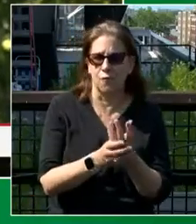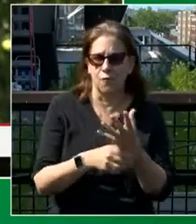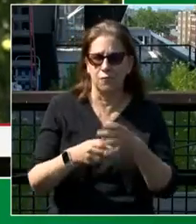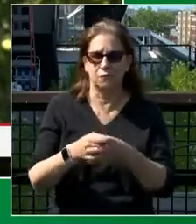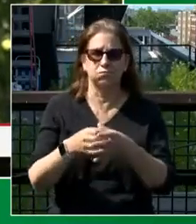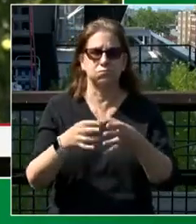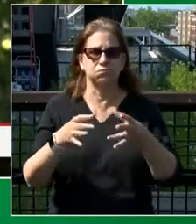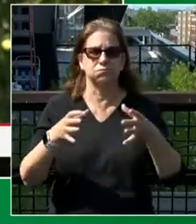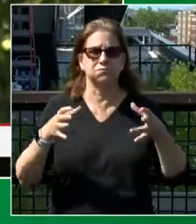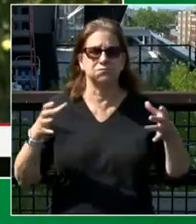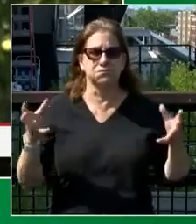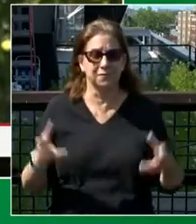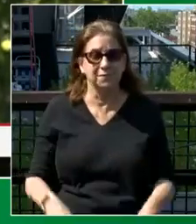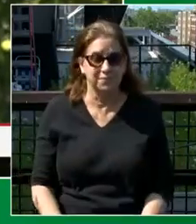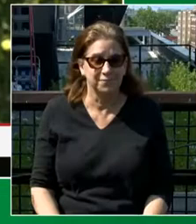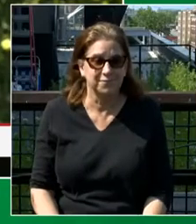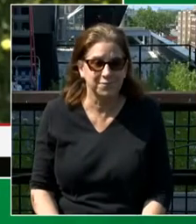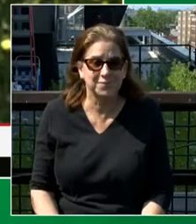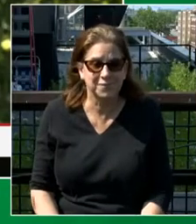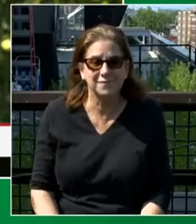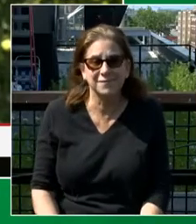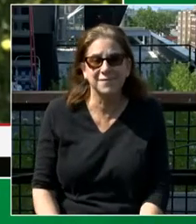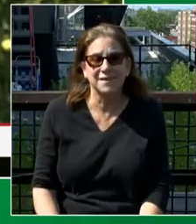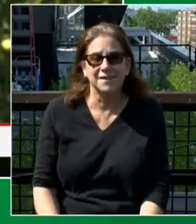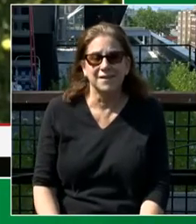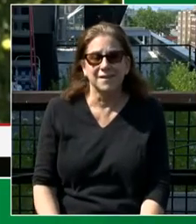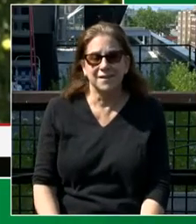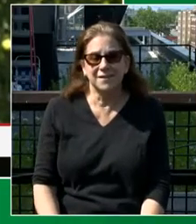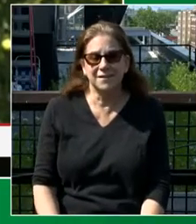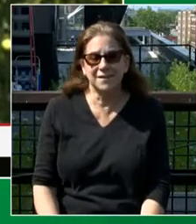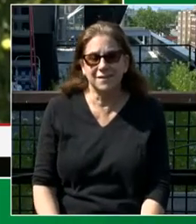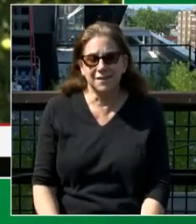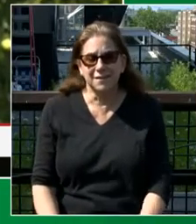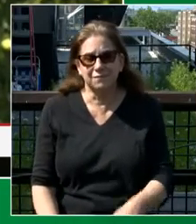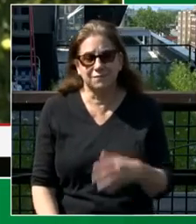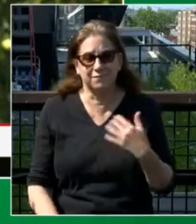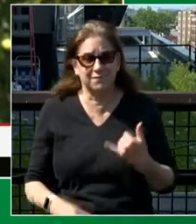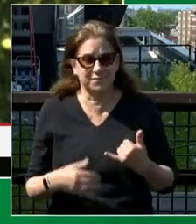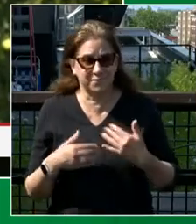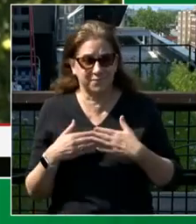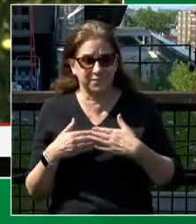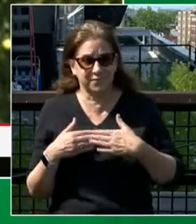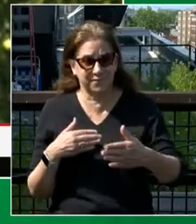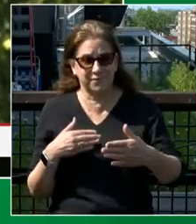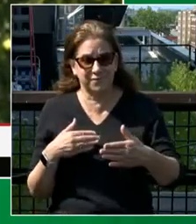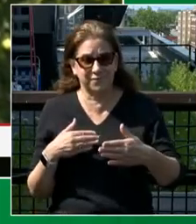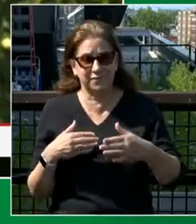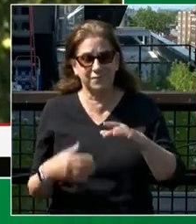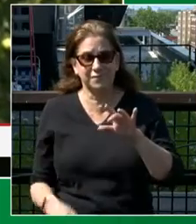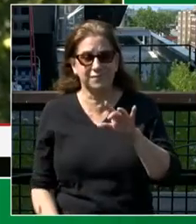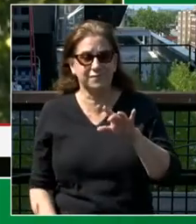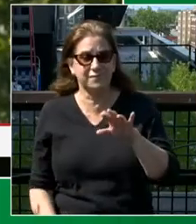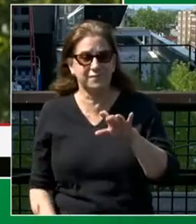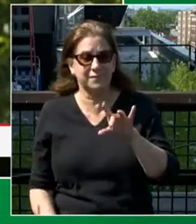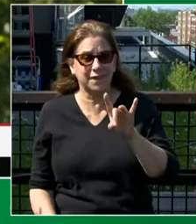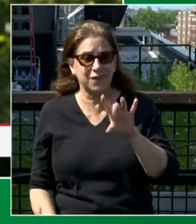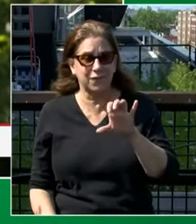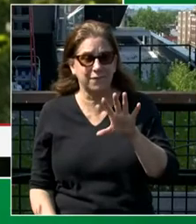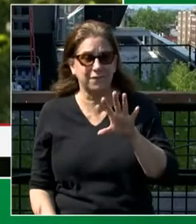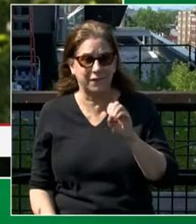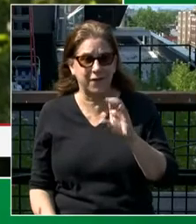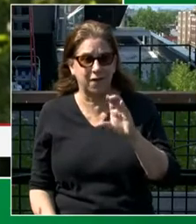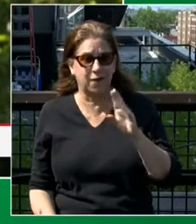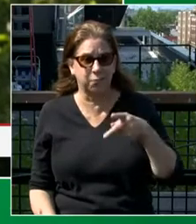Also, we have now, I think we're up to almost close to 850 cups of coffee that have gone out in